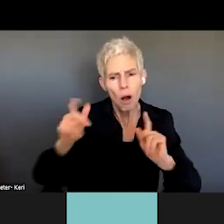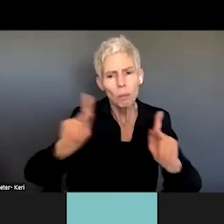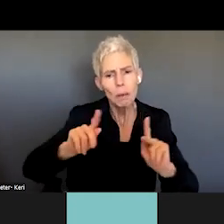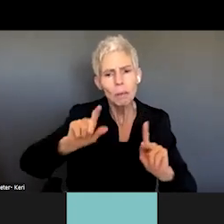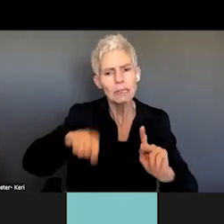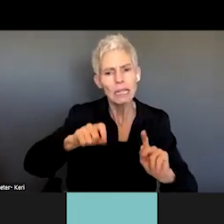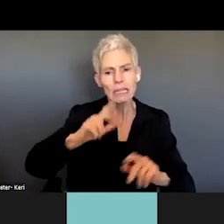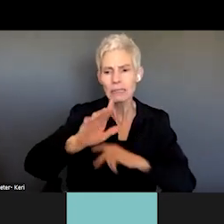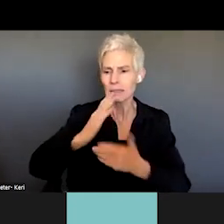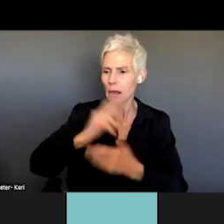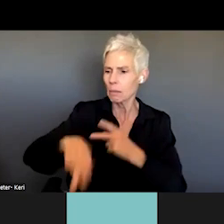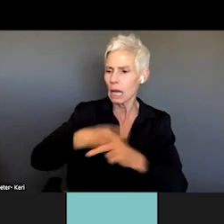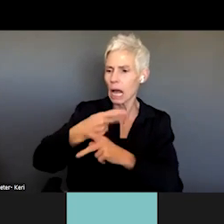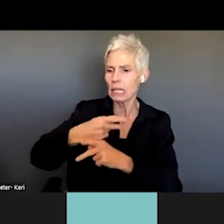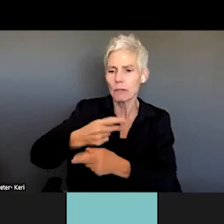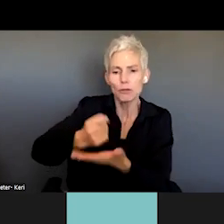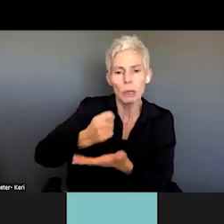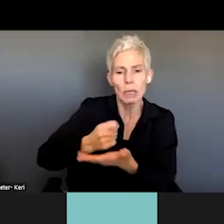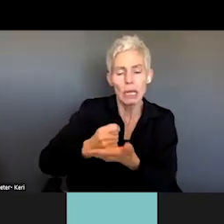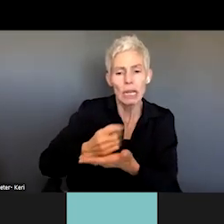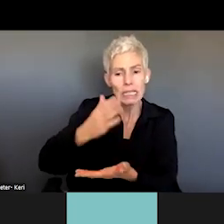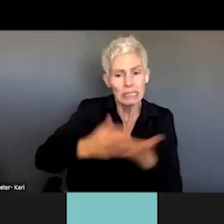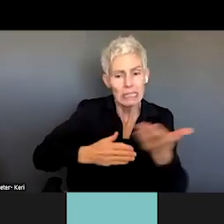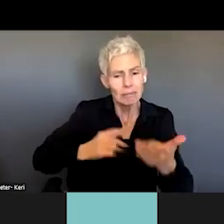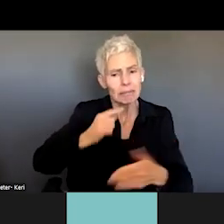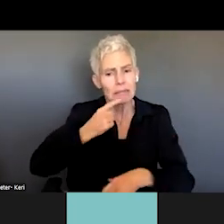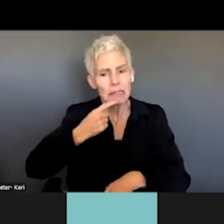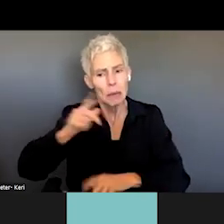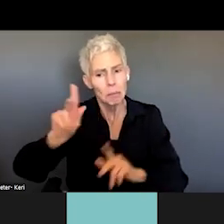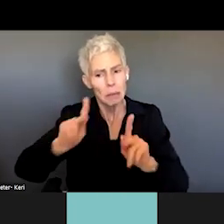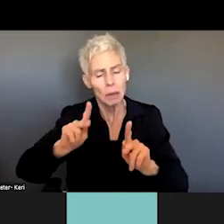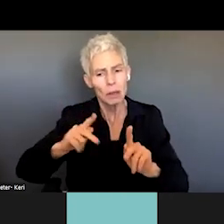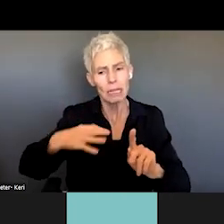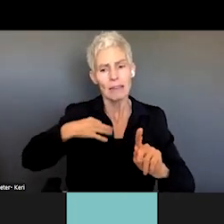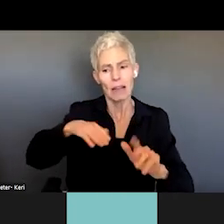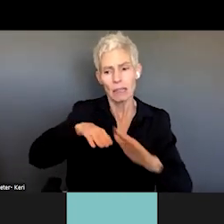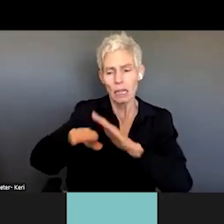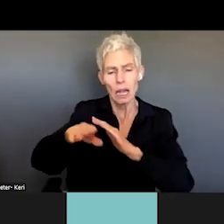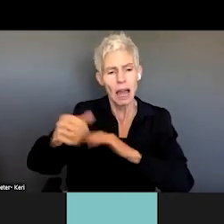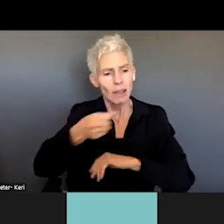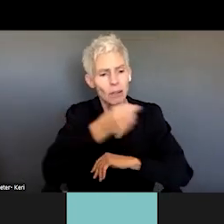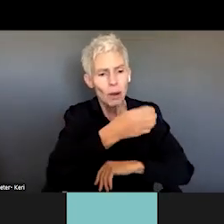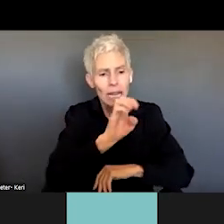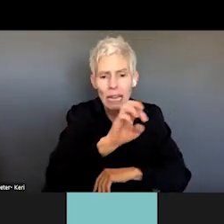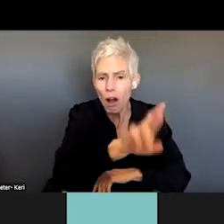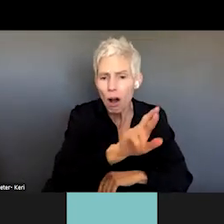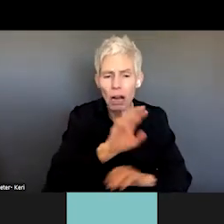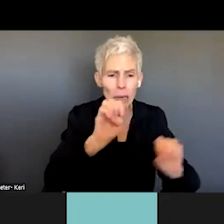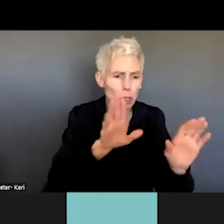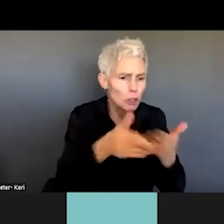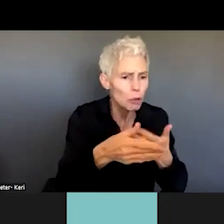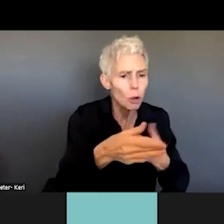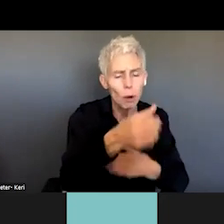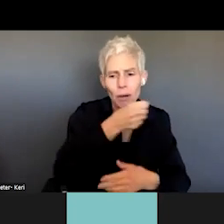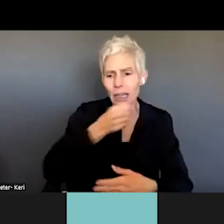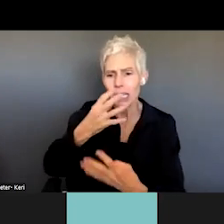higher acuity folks who are involuntary, they shouldn't be consigned to the ER or to some kind of other jail-like